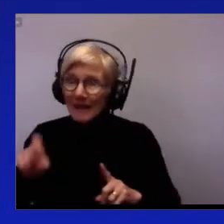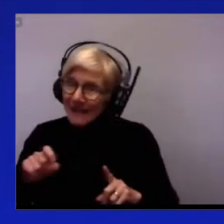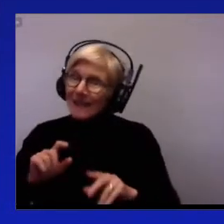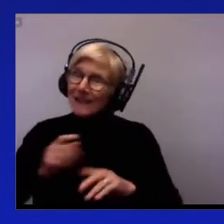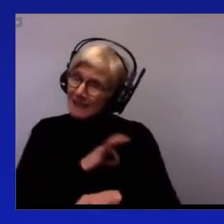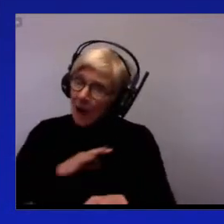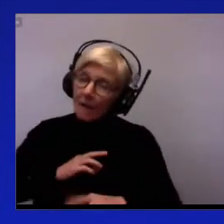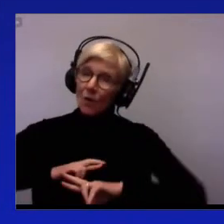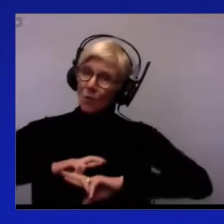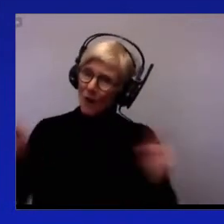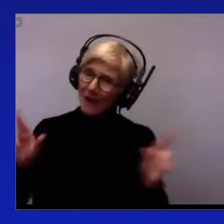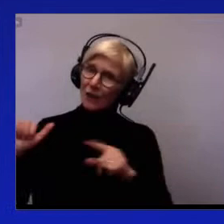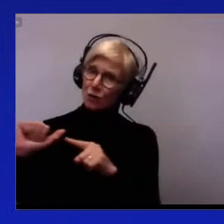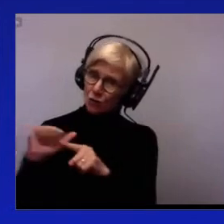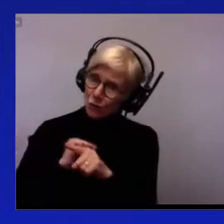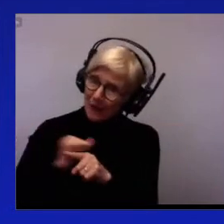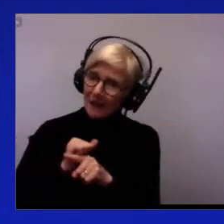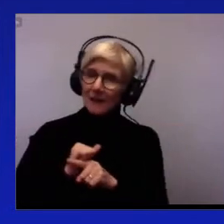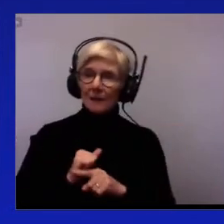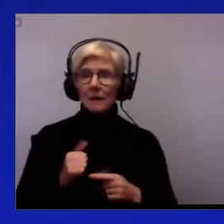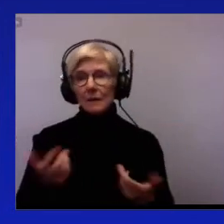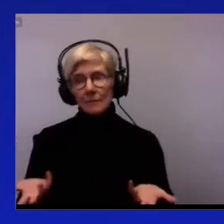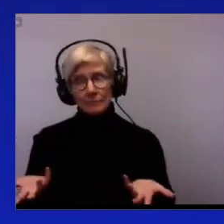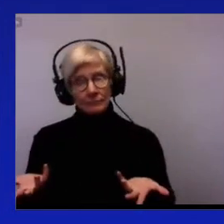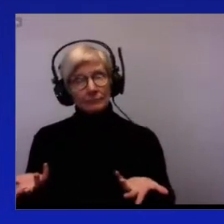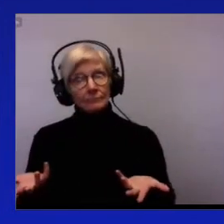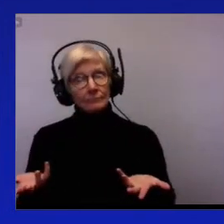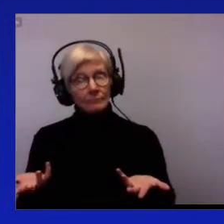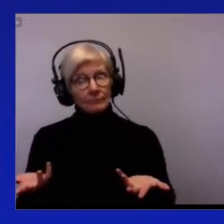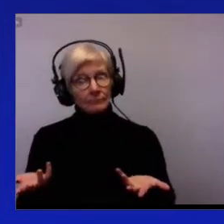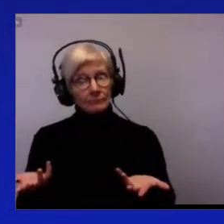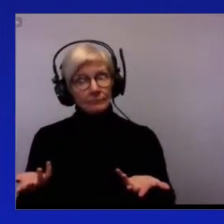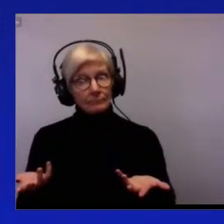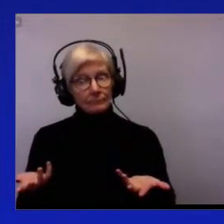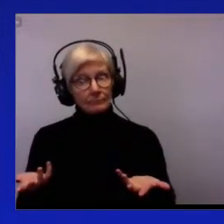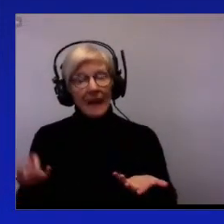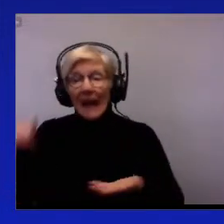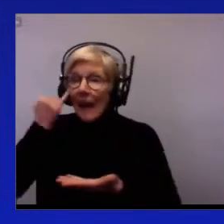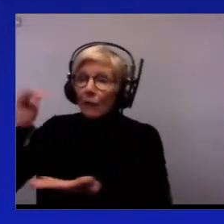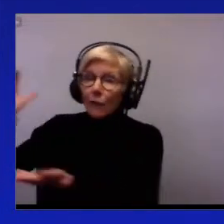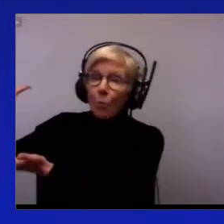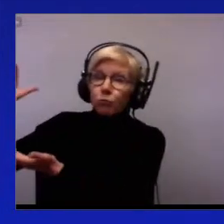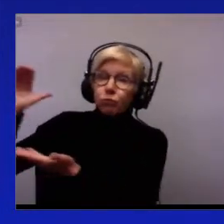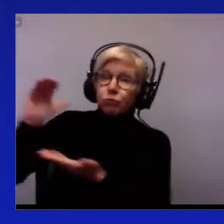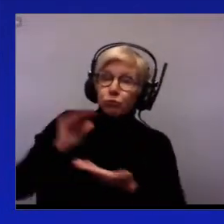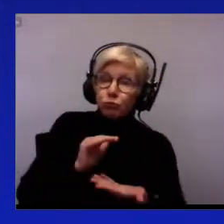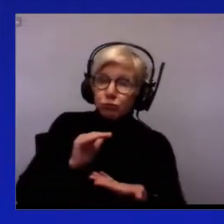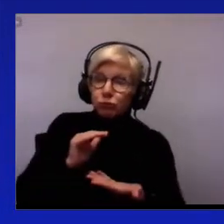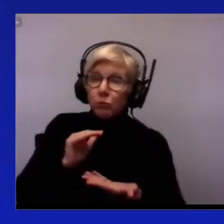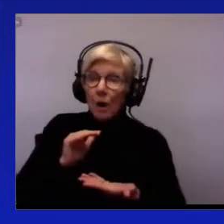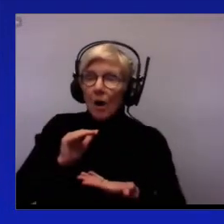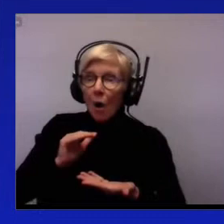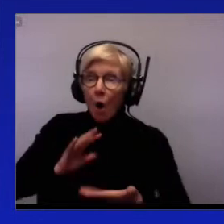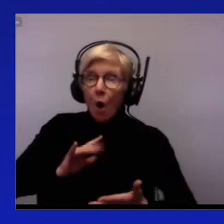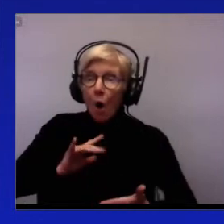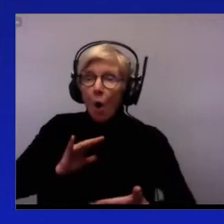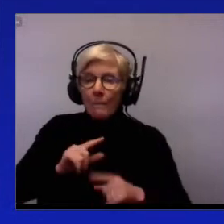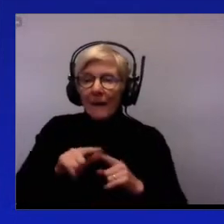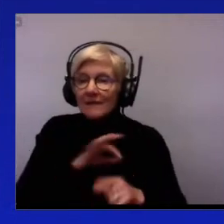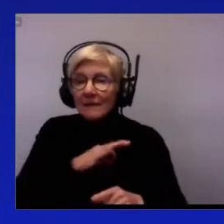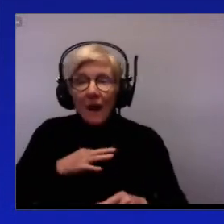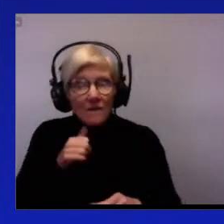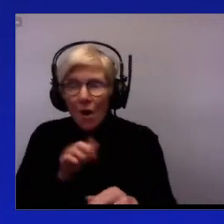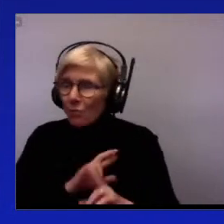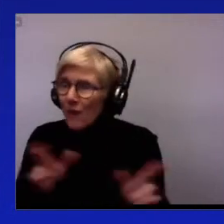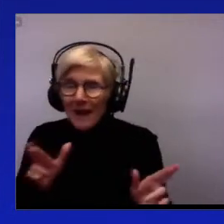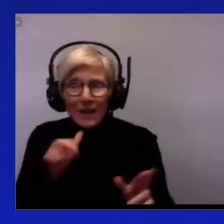on the ground, because I'm concerned about the potential for, even a week's delay in taking advantage of